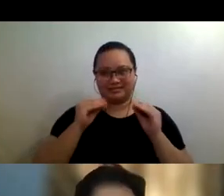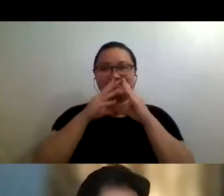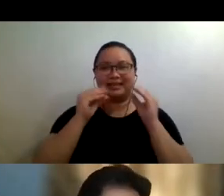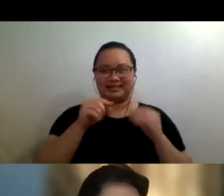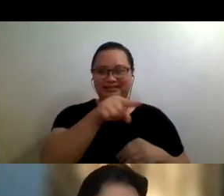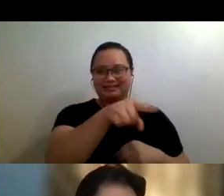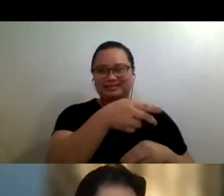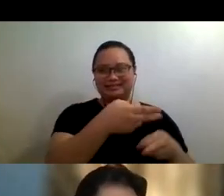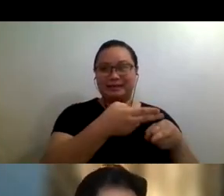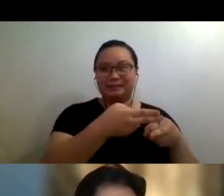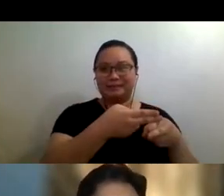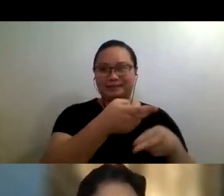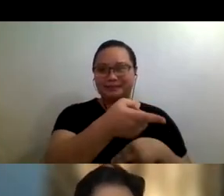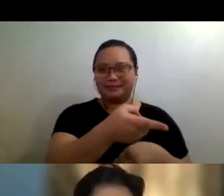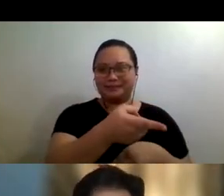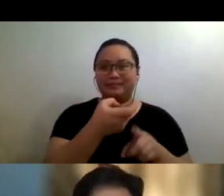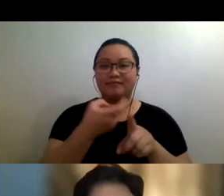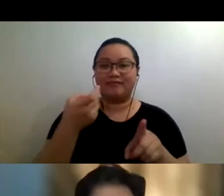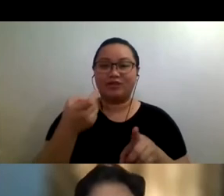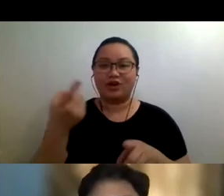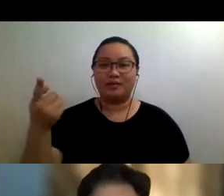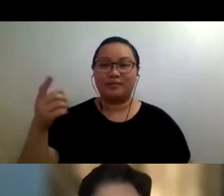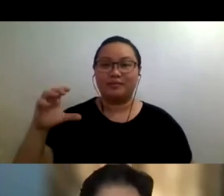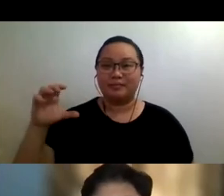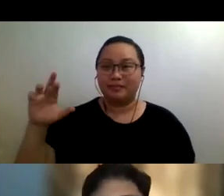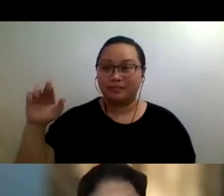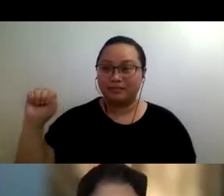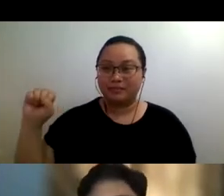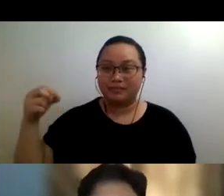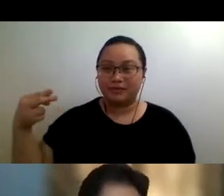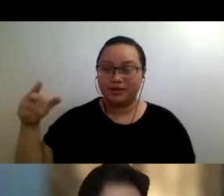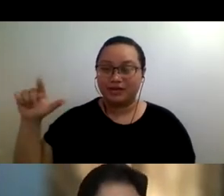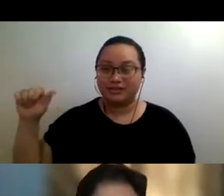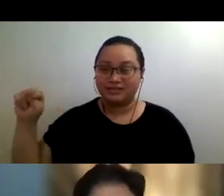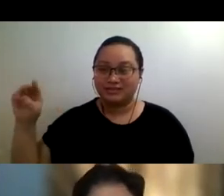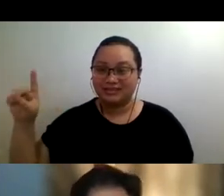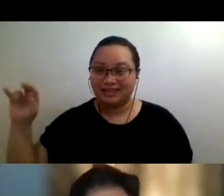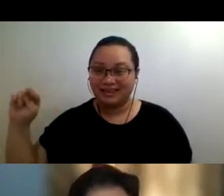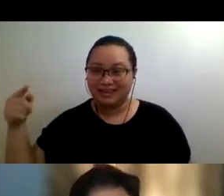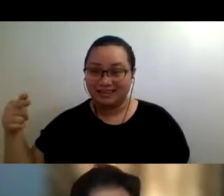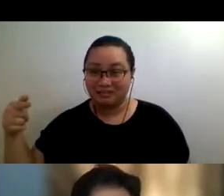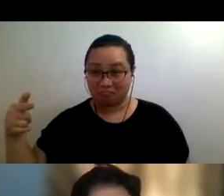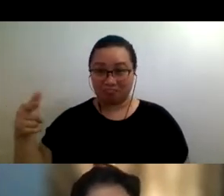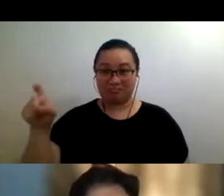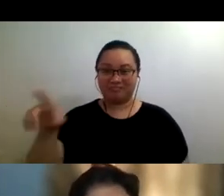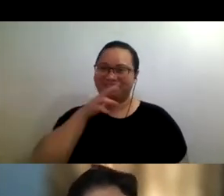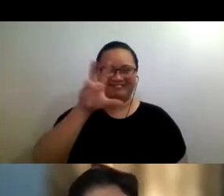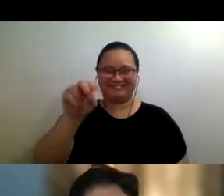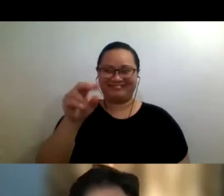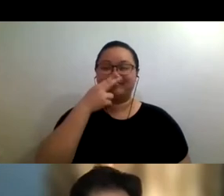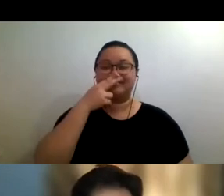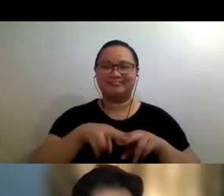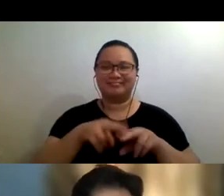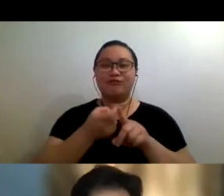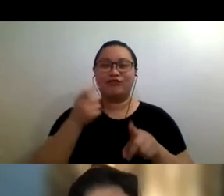That's Sadness from the movie, from the series Crash Landing on You. De, biro lang. So that's Sadness from